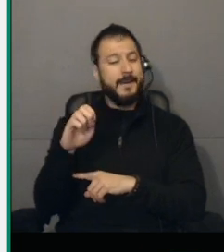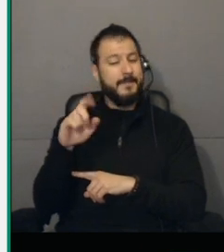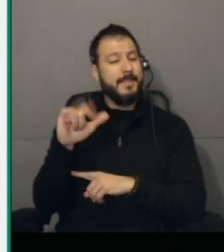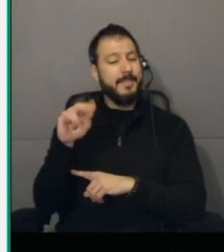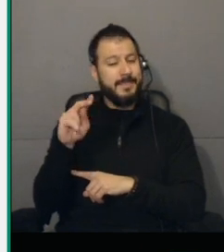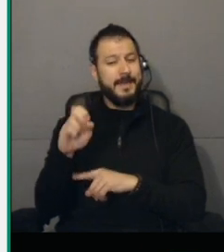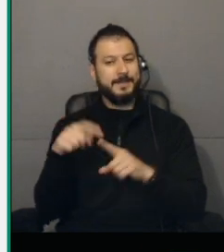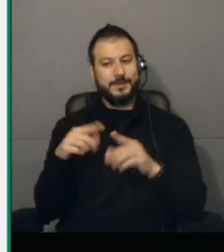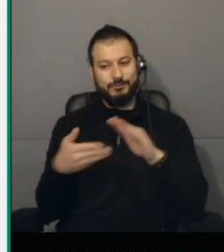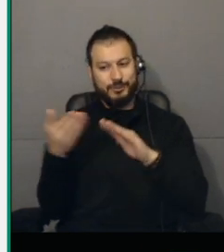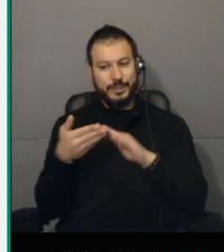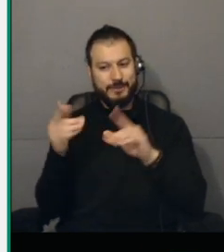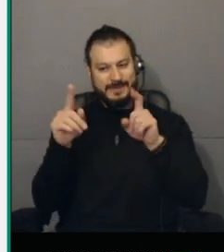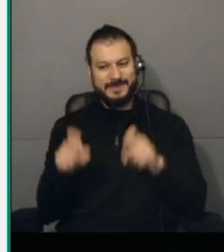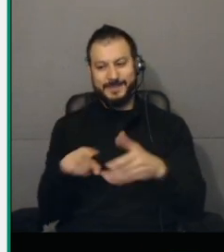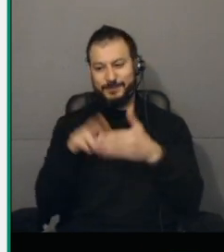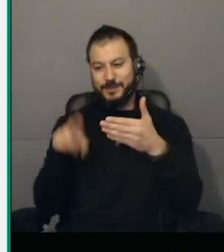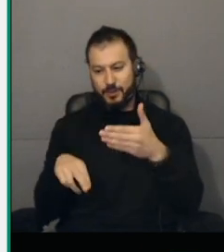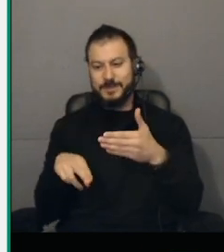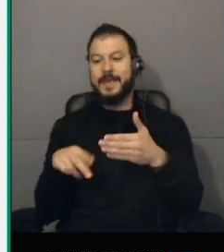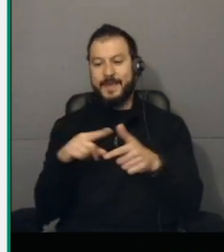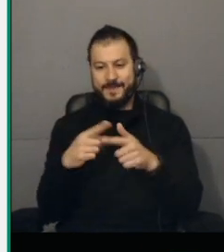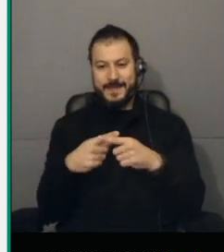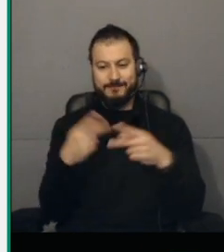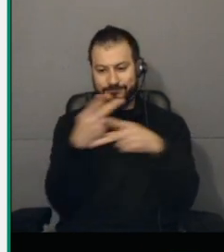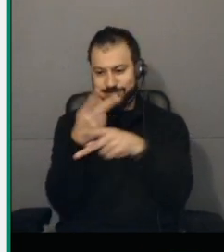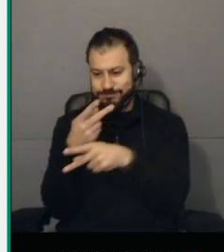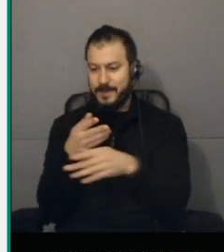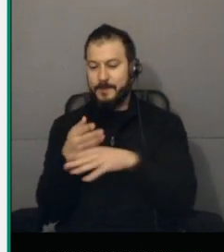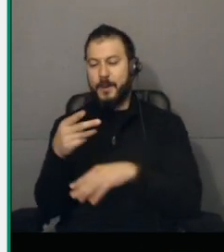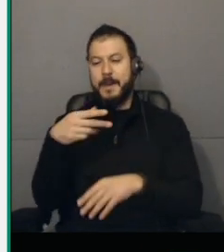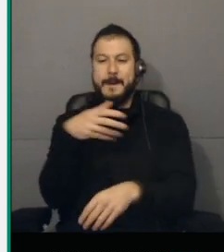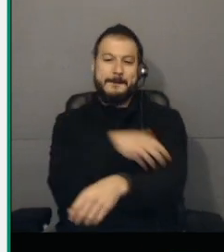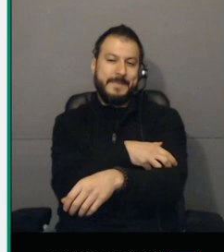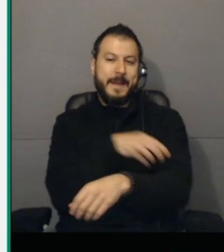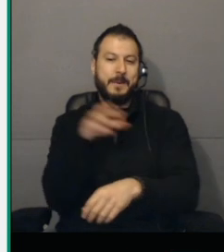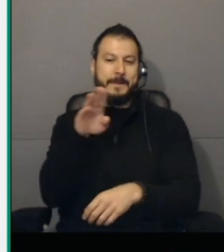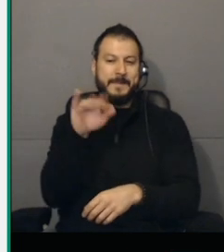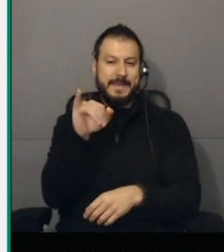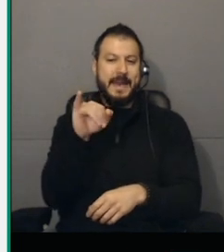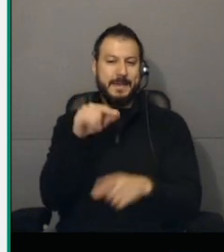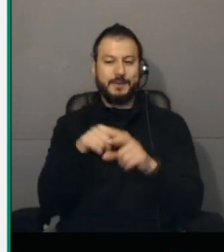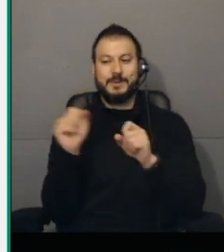results and consume them through Power BI reports to send email alerts.